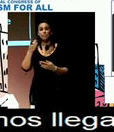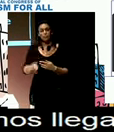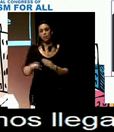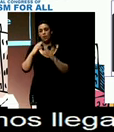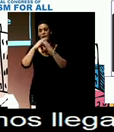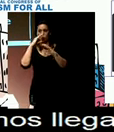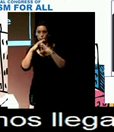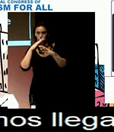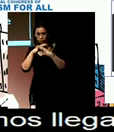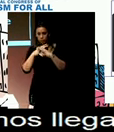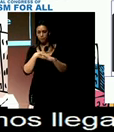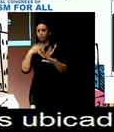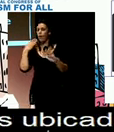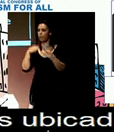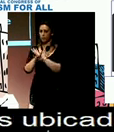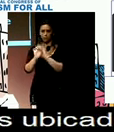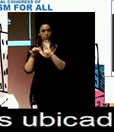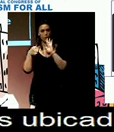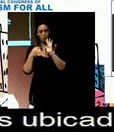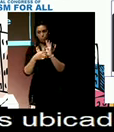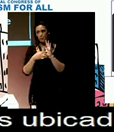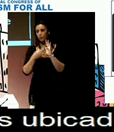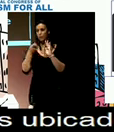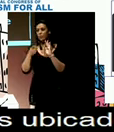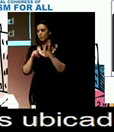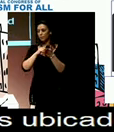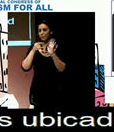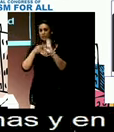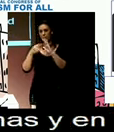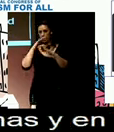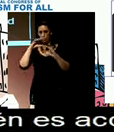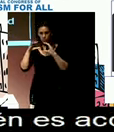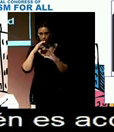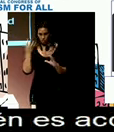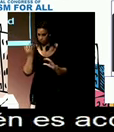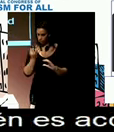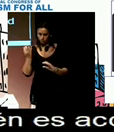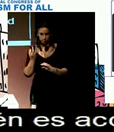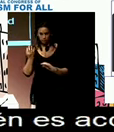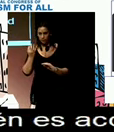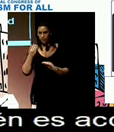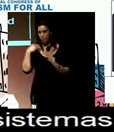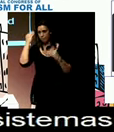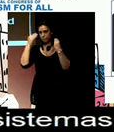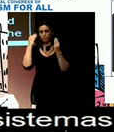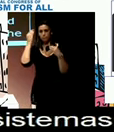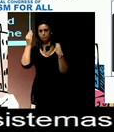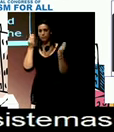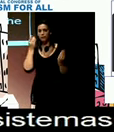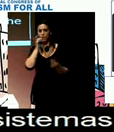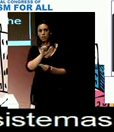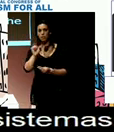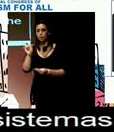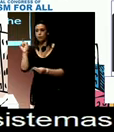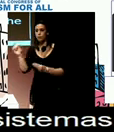We have improved the public transport fleet, and we have made it accessible, the communication system. We have worked on the communication system, and we have